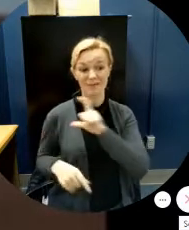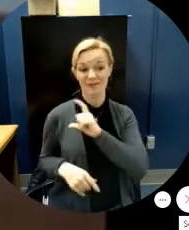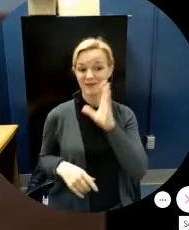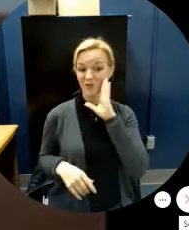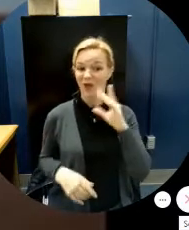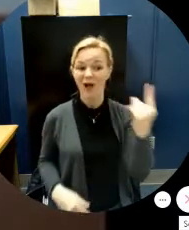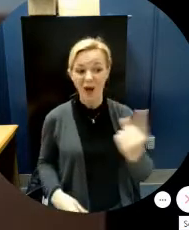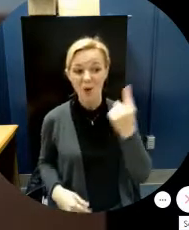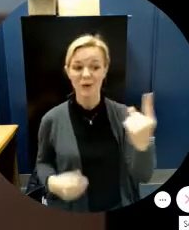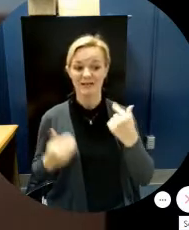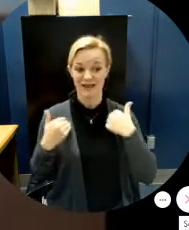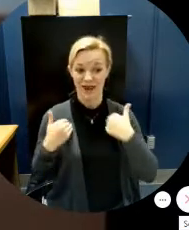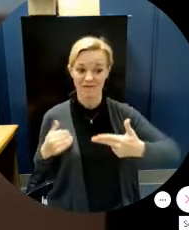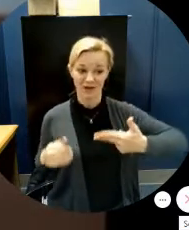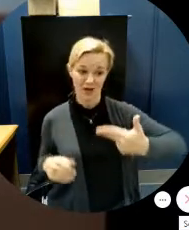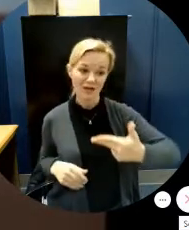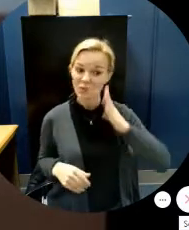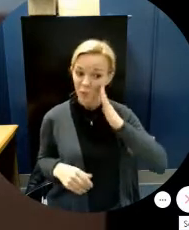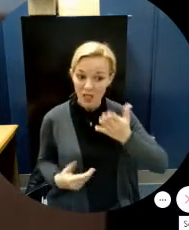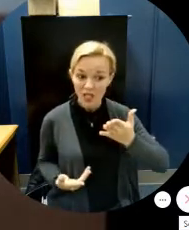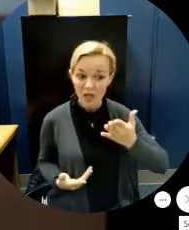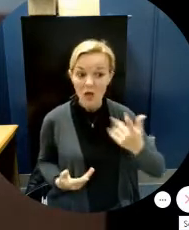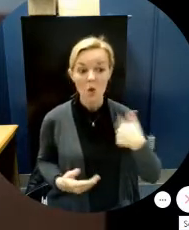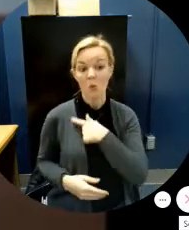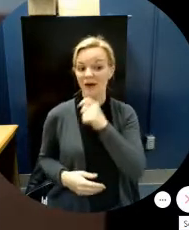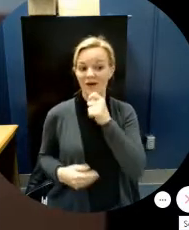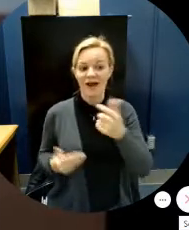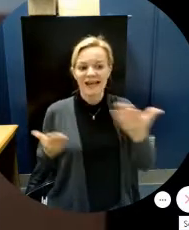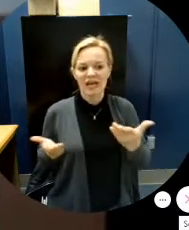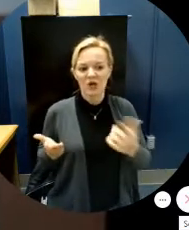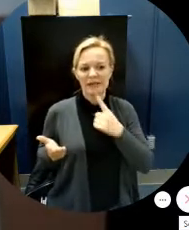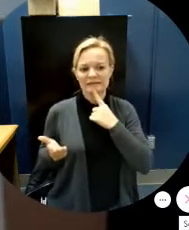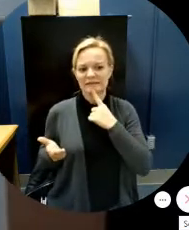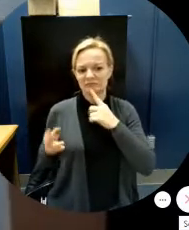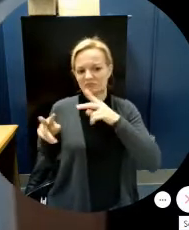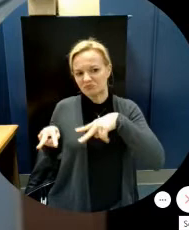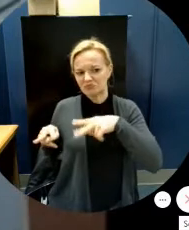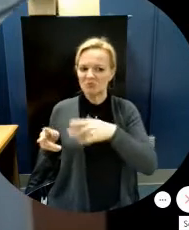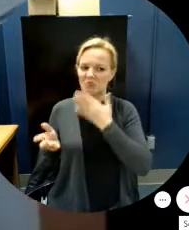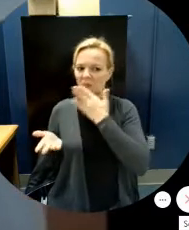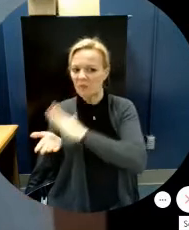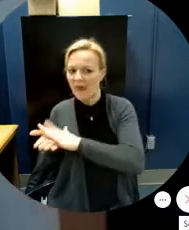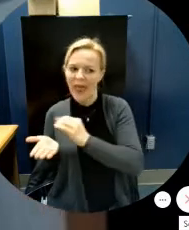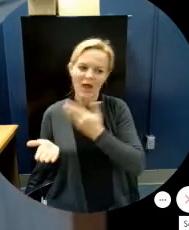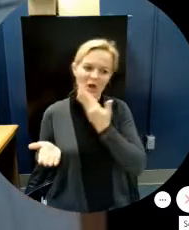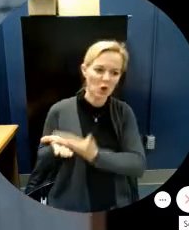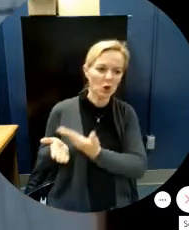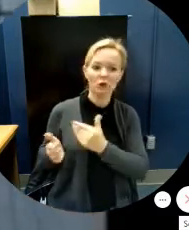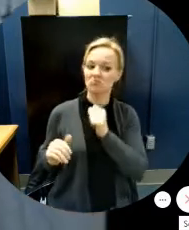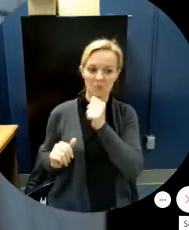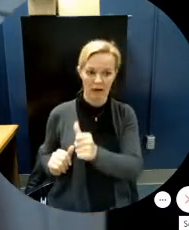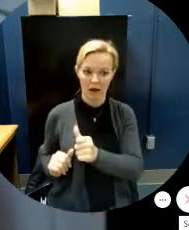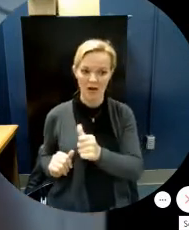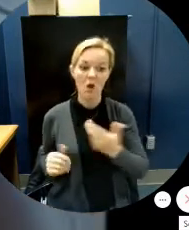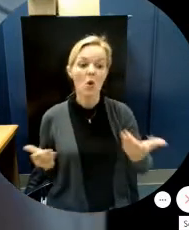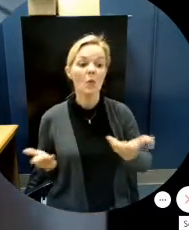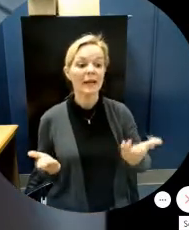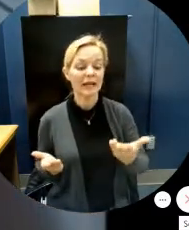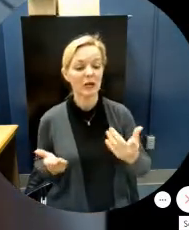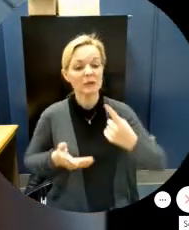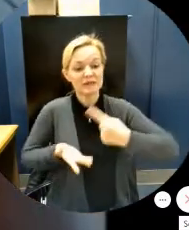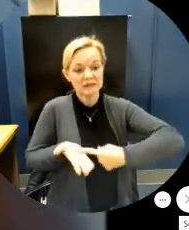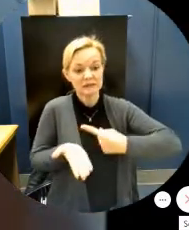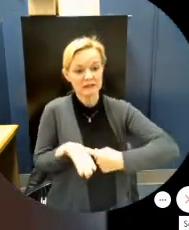We're not here to put the cops on trial. We're not going to put them on a pedestal either. We're here to take a look at what it's like to make a split-second